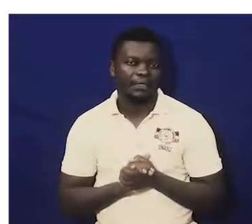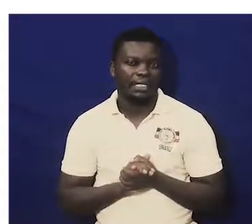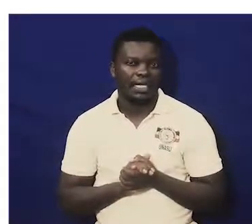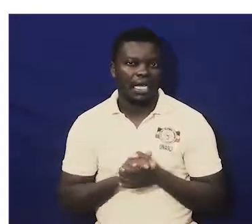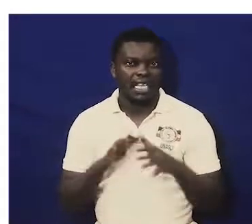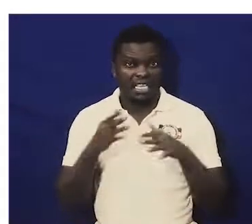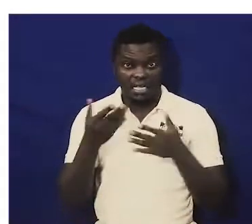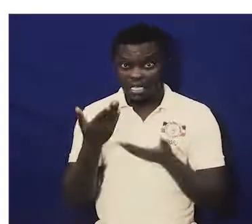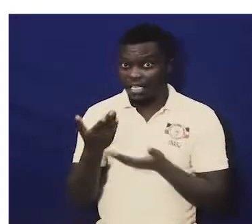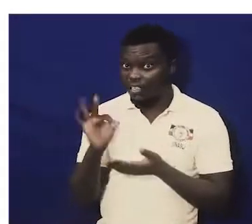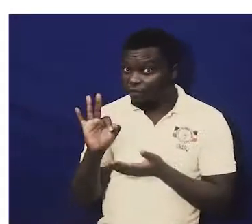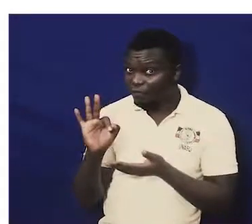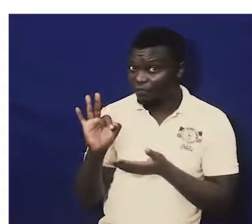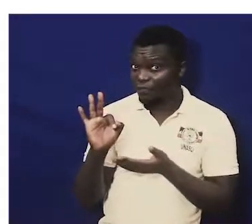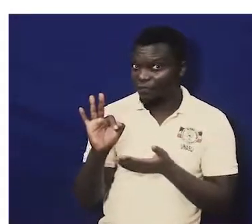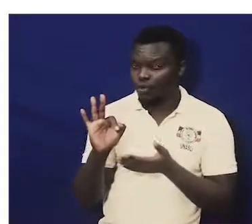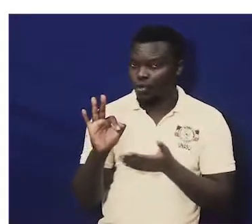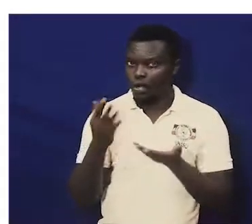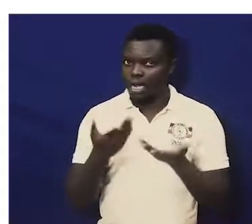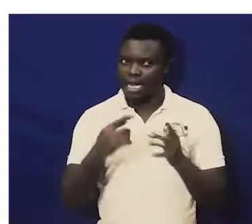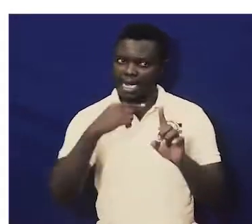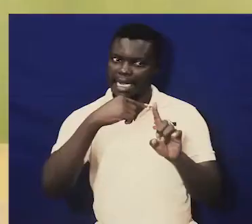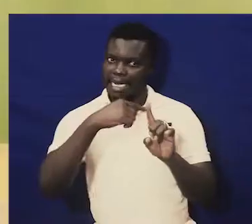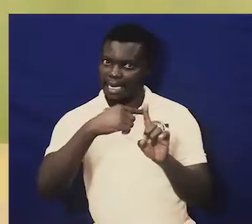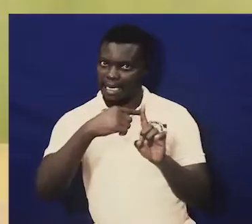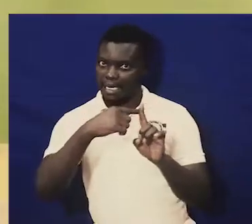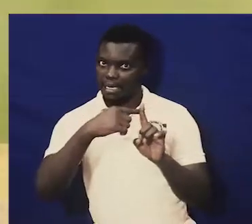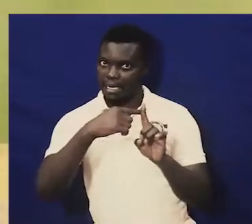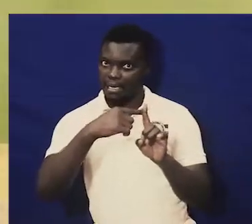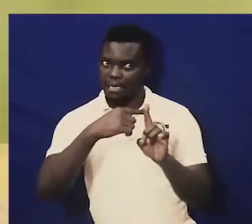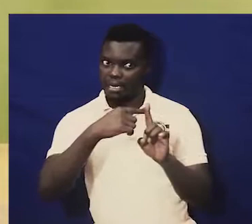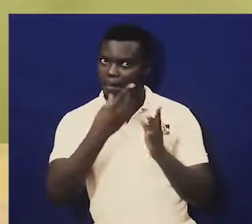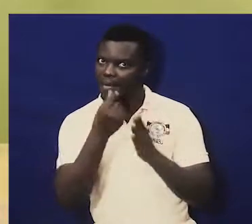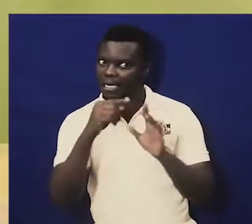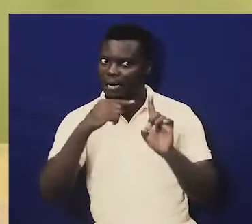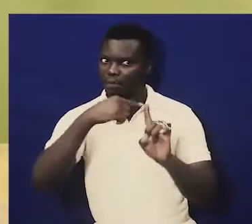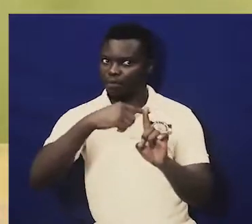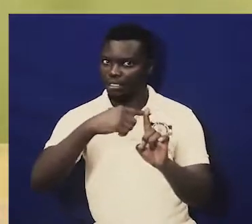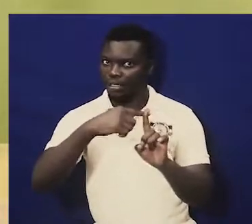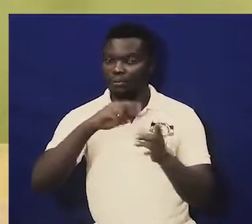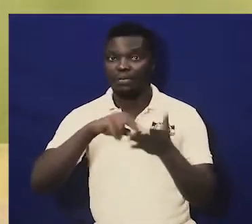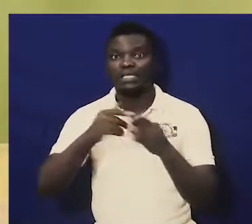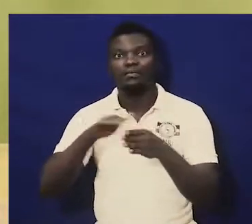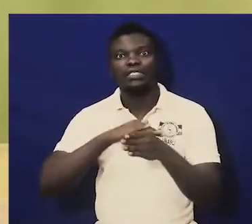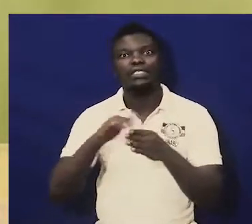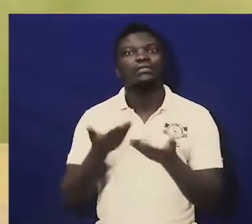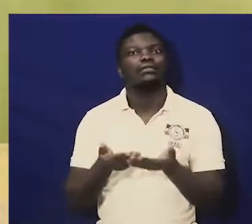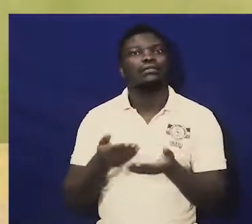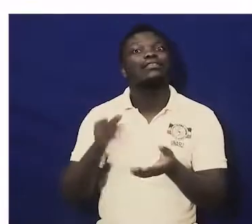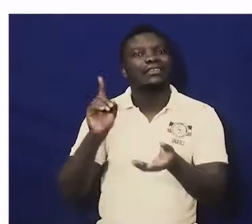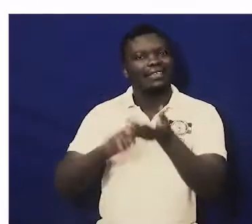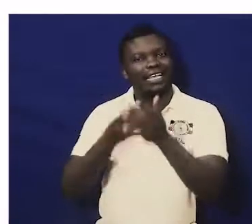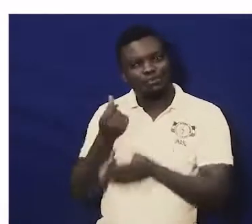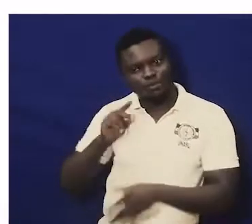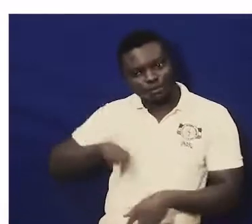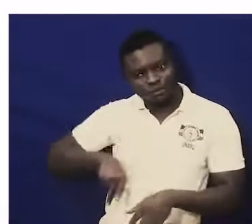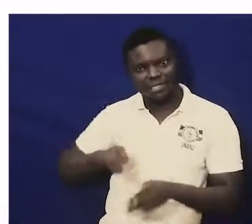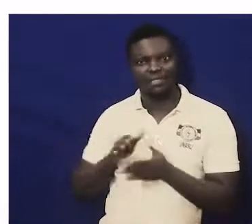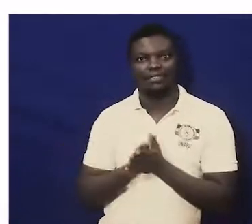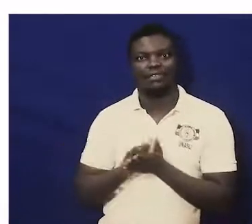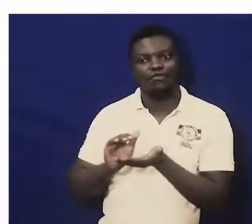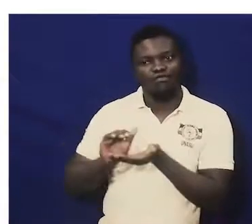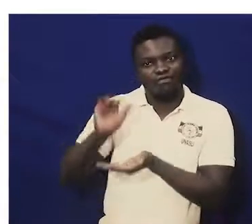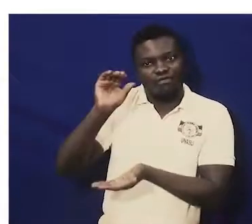And when the number is positive, then the business will have made a profit. So in